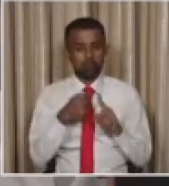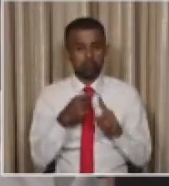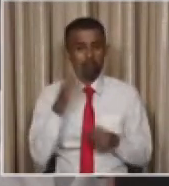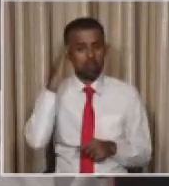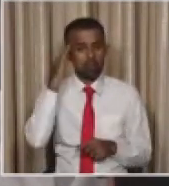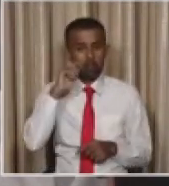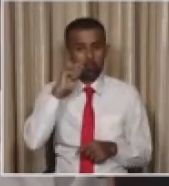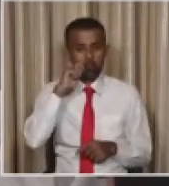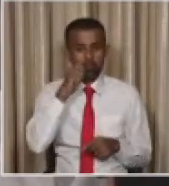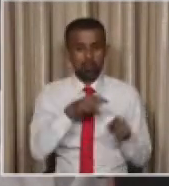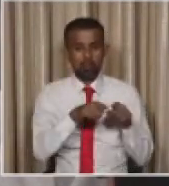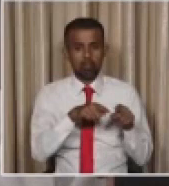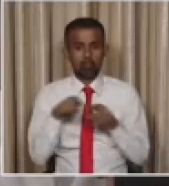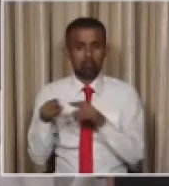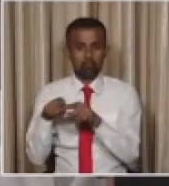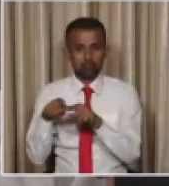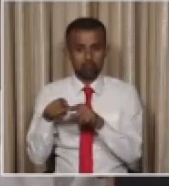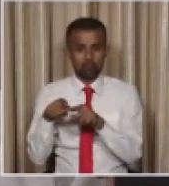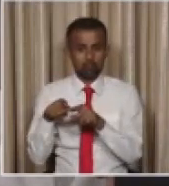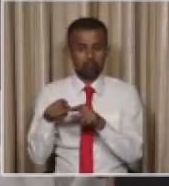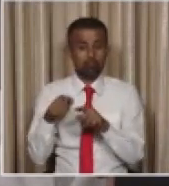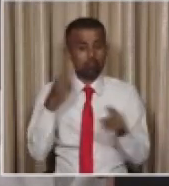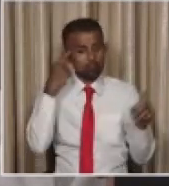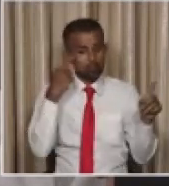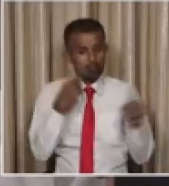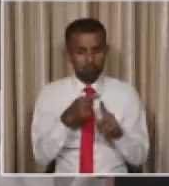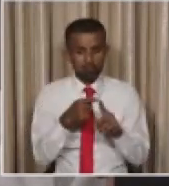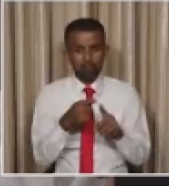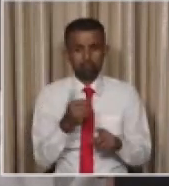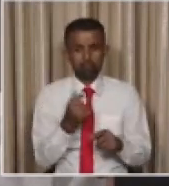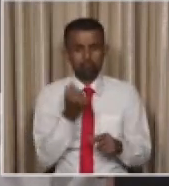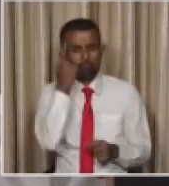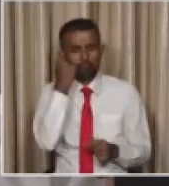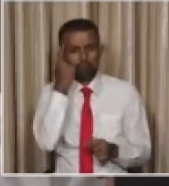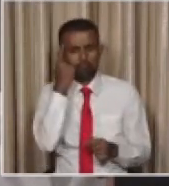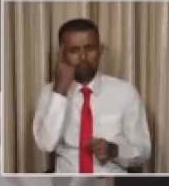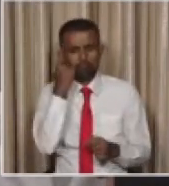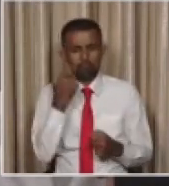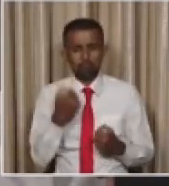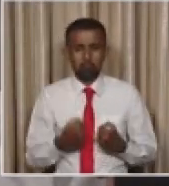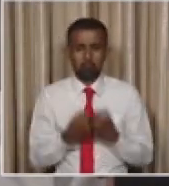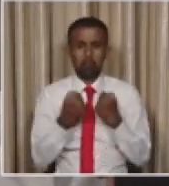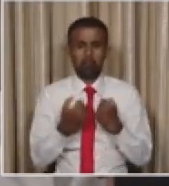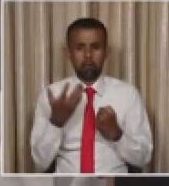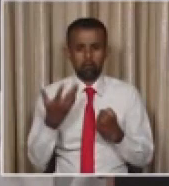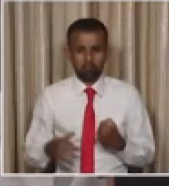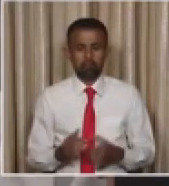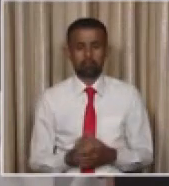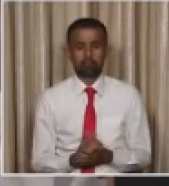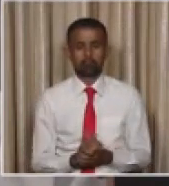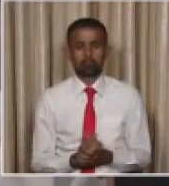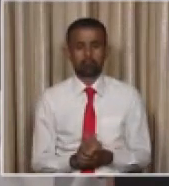lakmali versus niroshan abhekon and the inspector general of police the